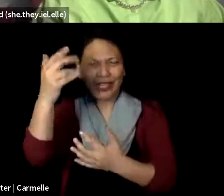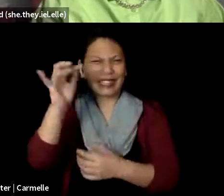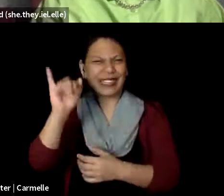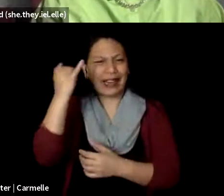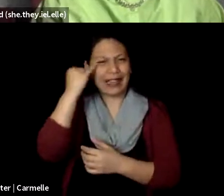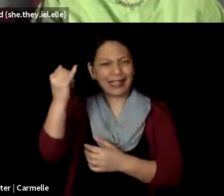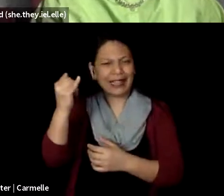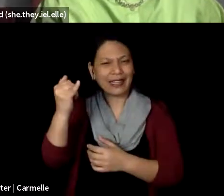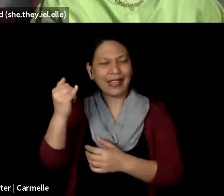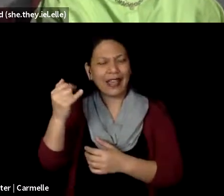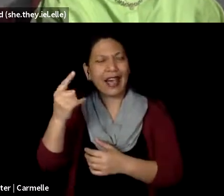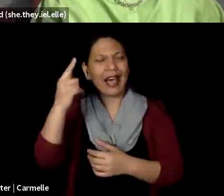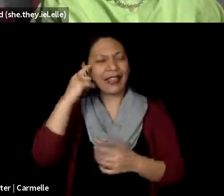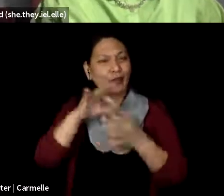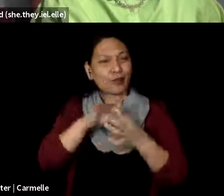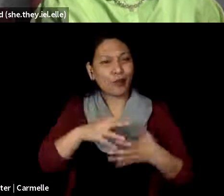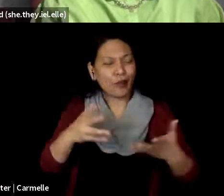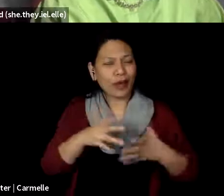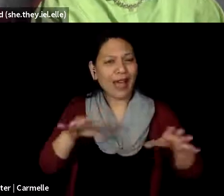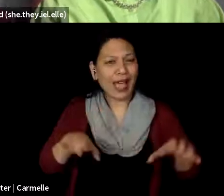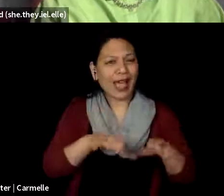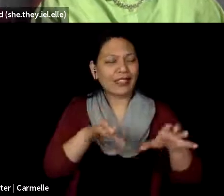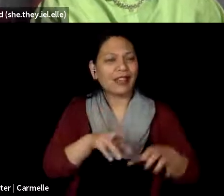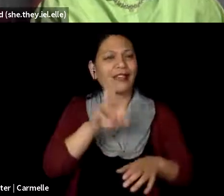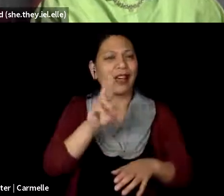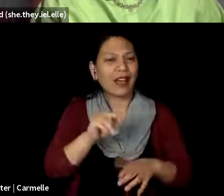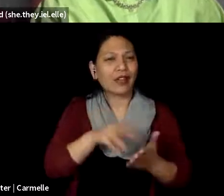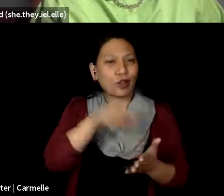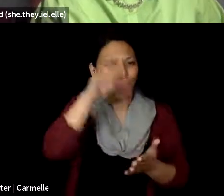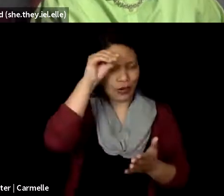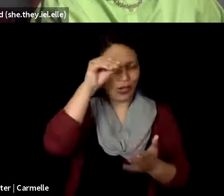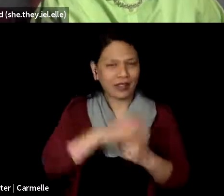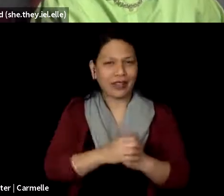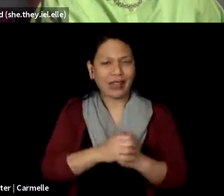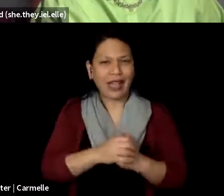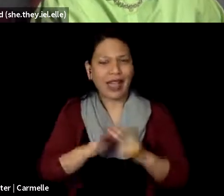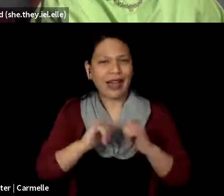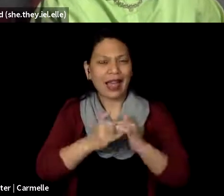I think of active unlearning, and active dismantling. And so